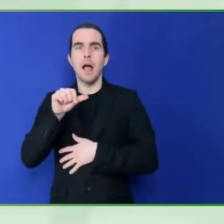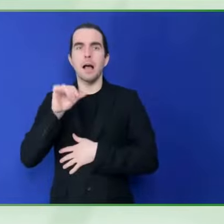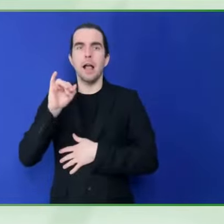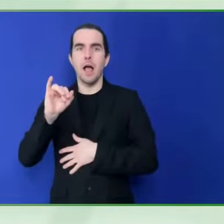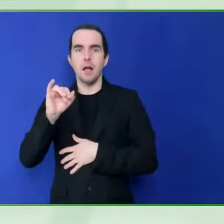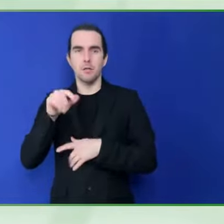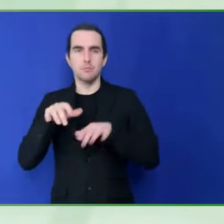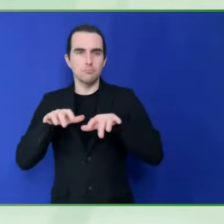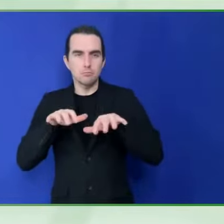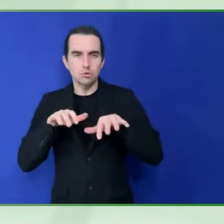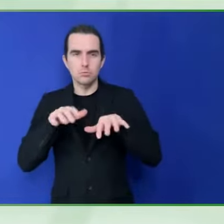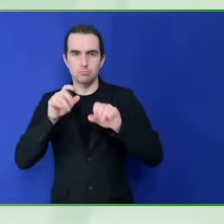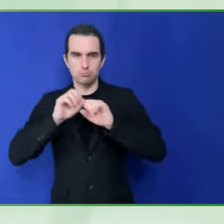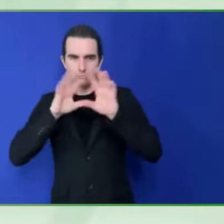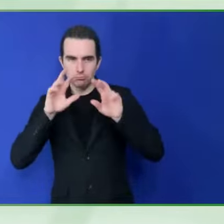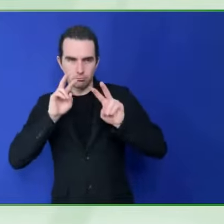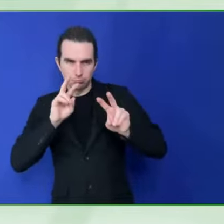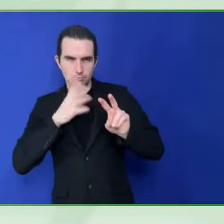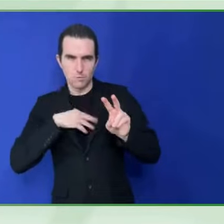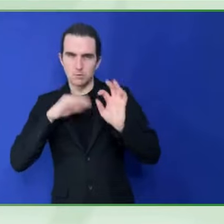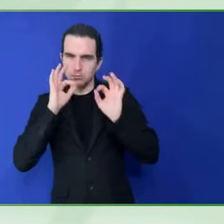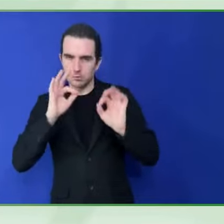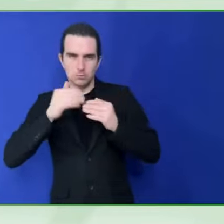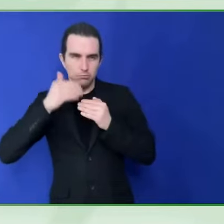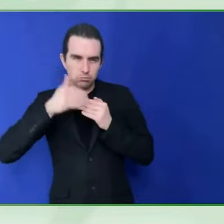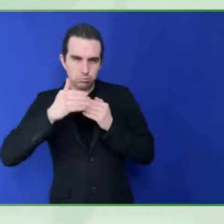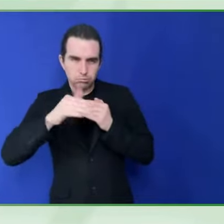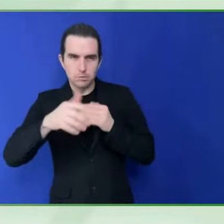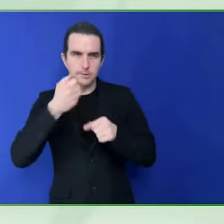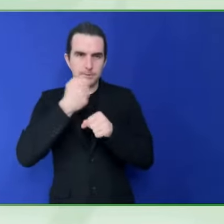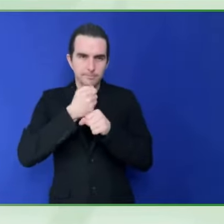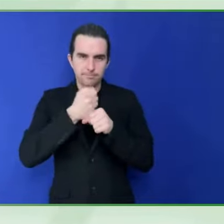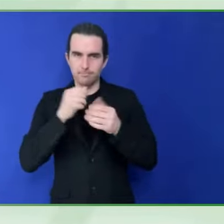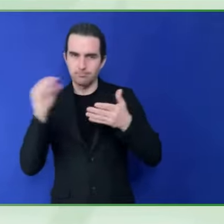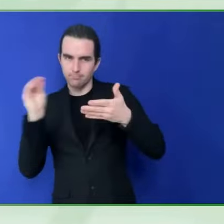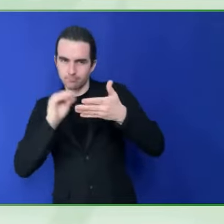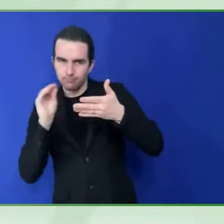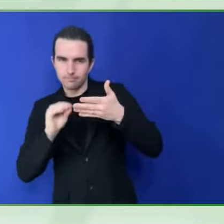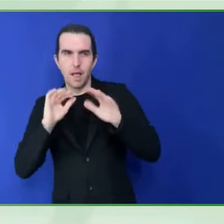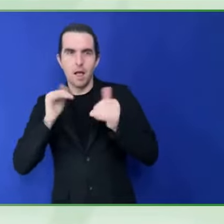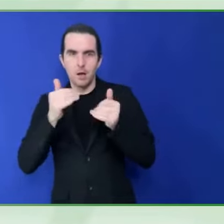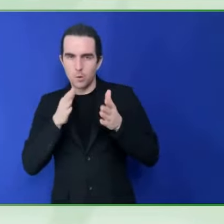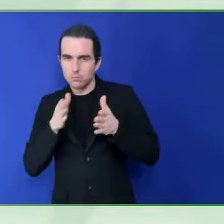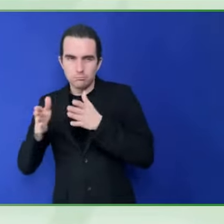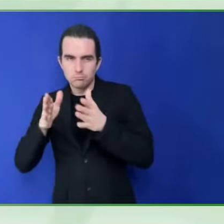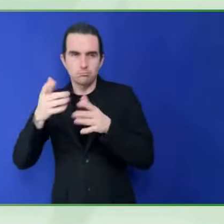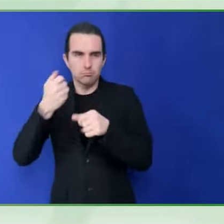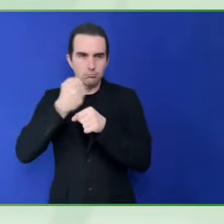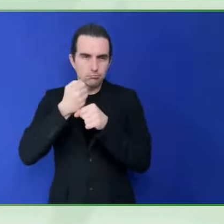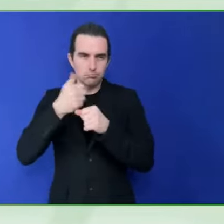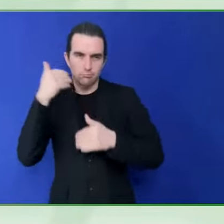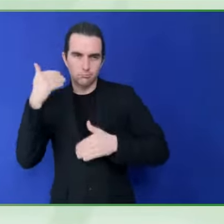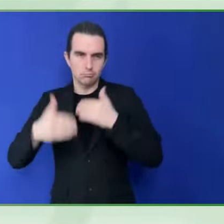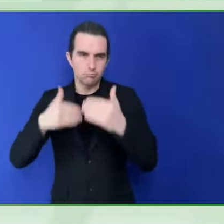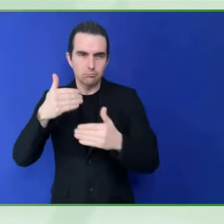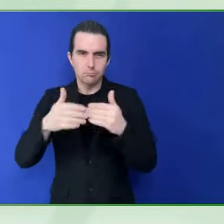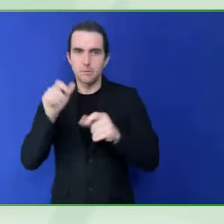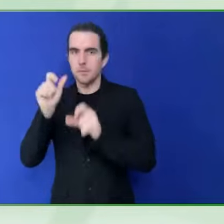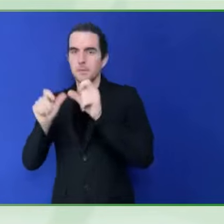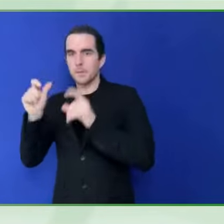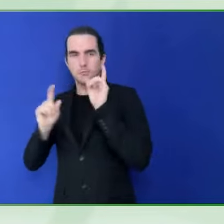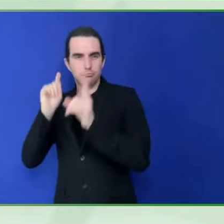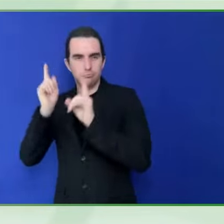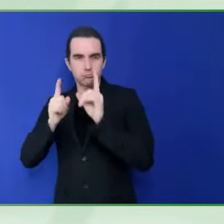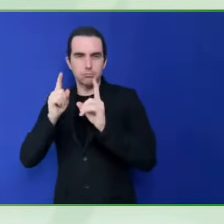we're very much an open source, open data project because we understand that in order